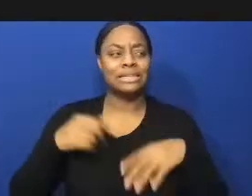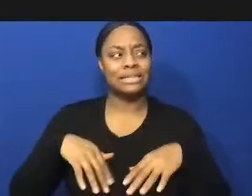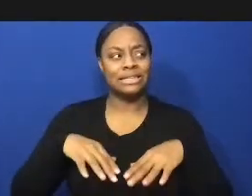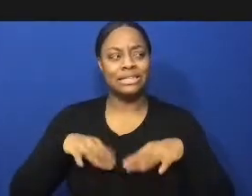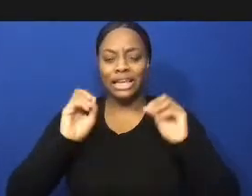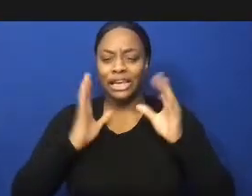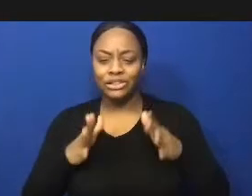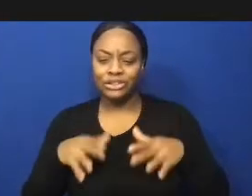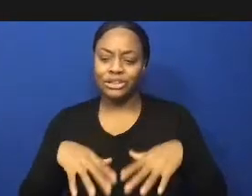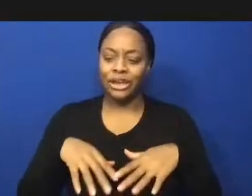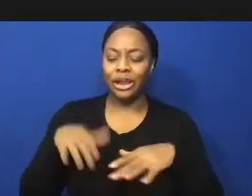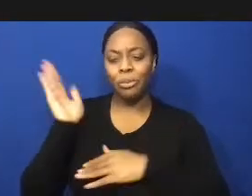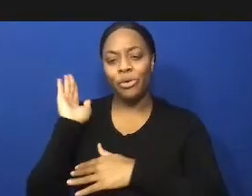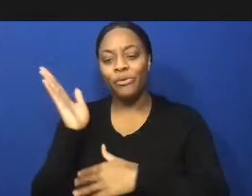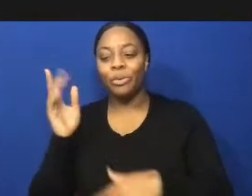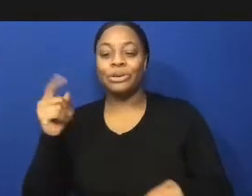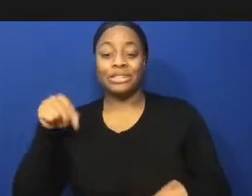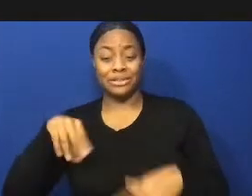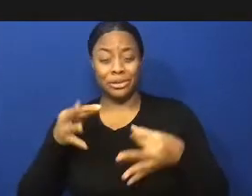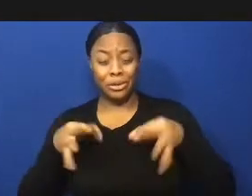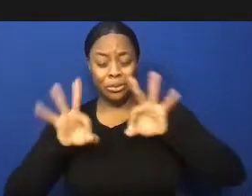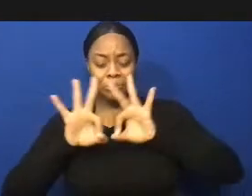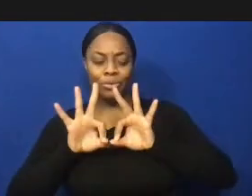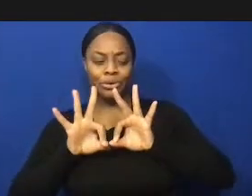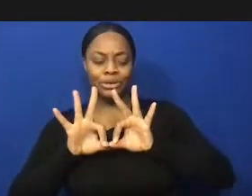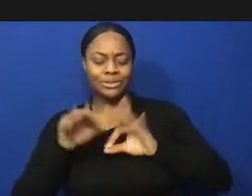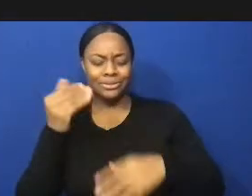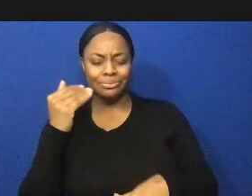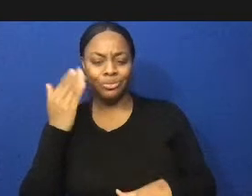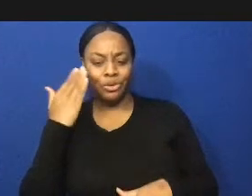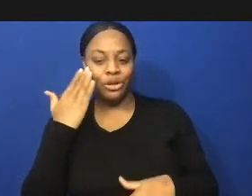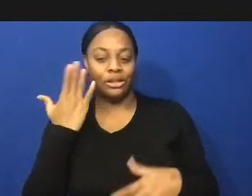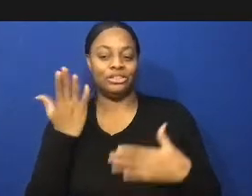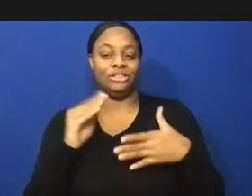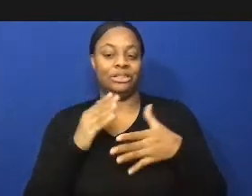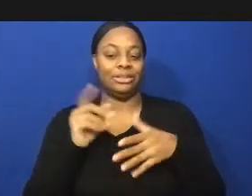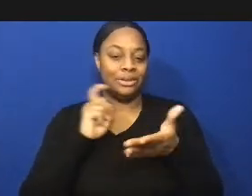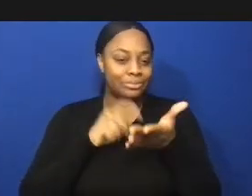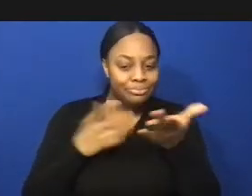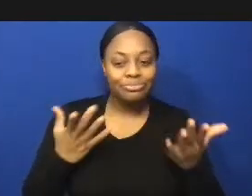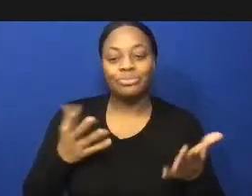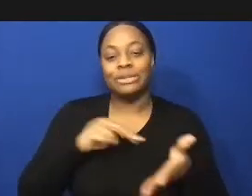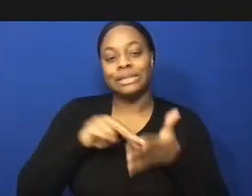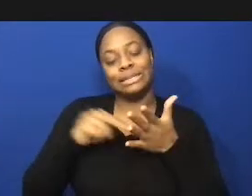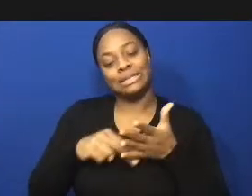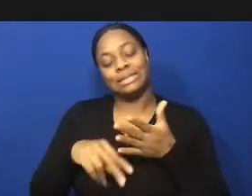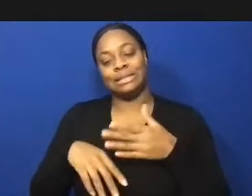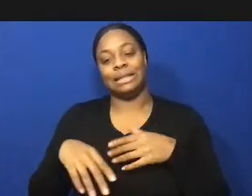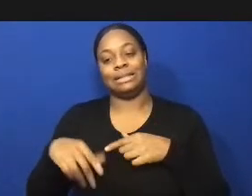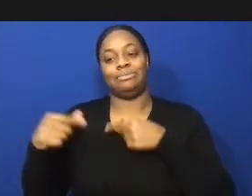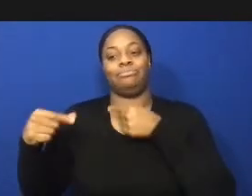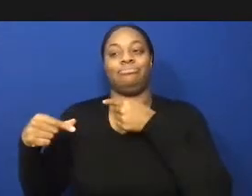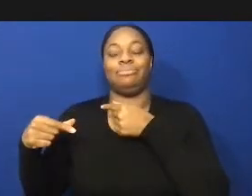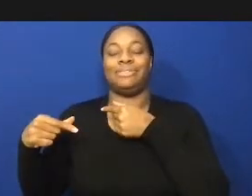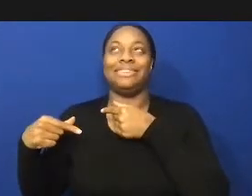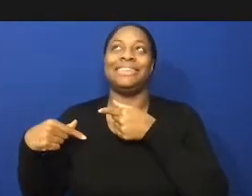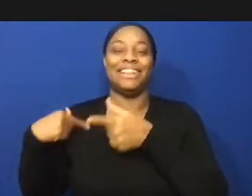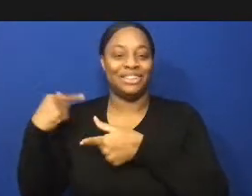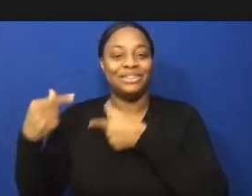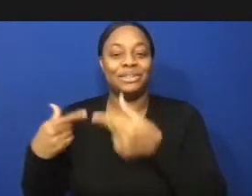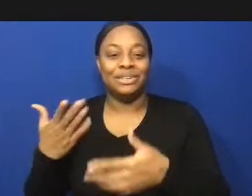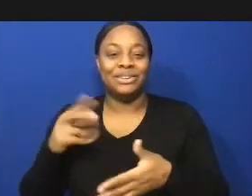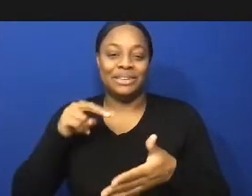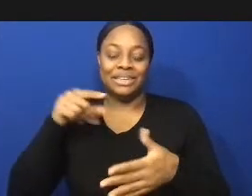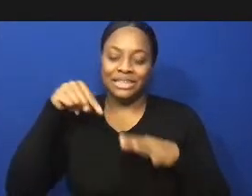educator performers. The importance of acknowledging our familial and dance legacies is an essential tradition. With